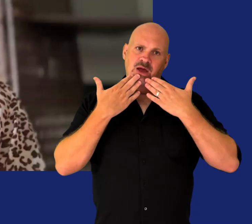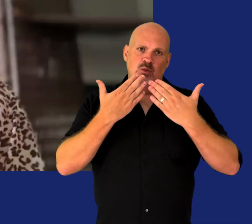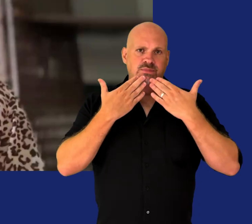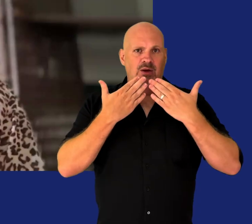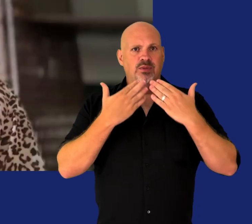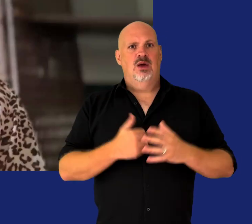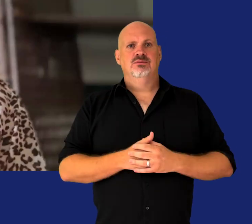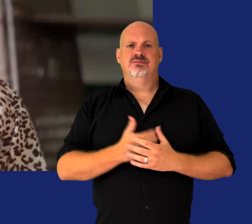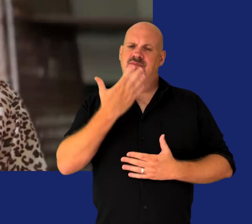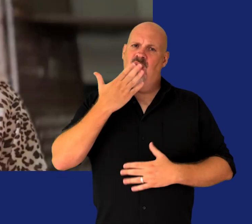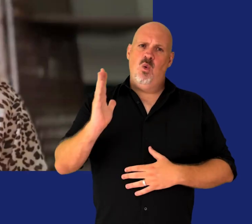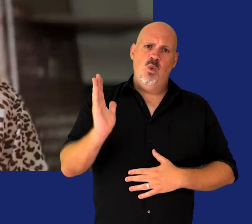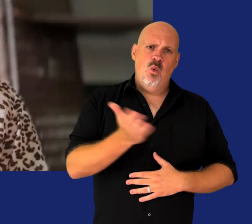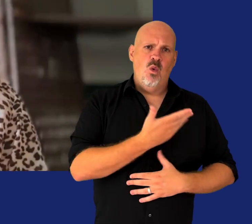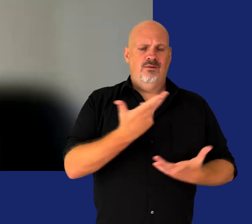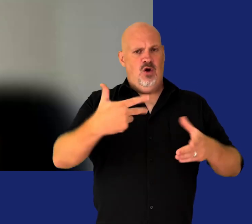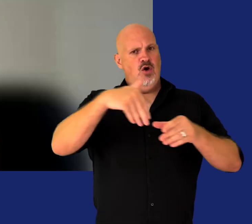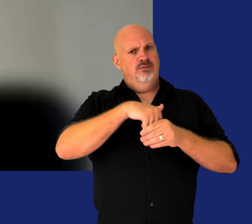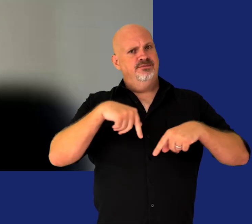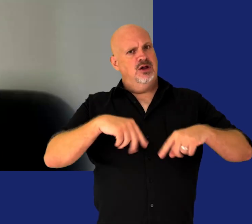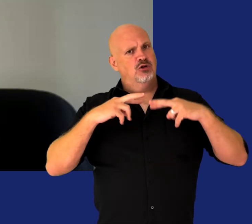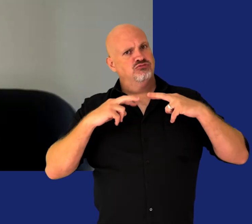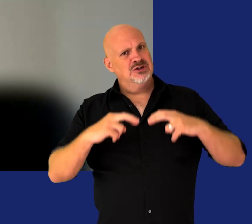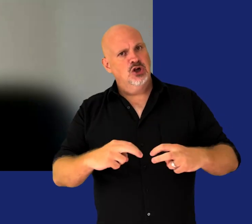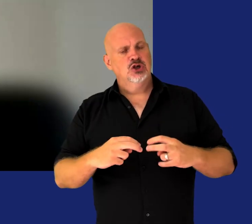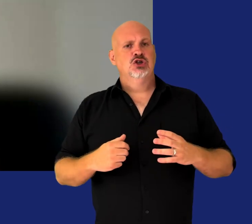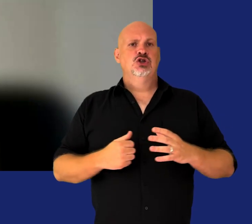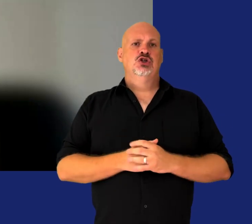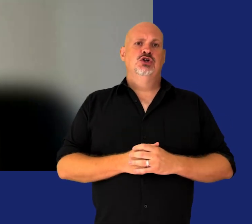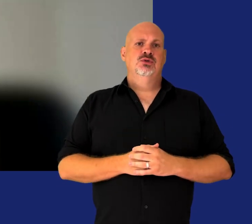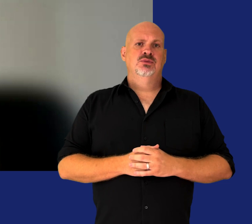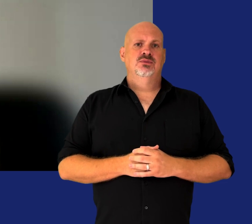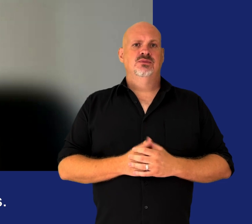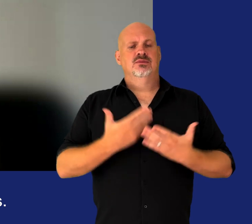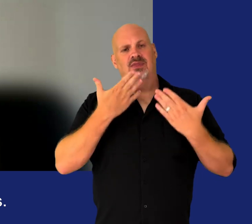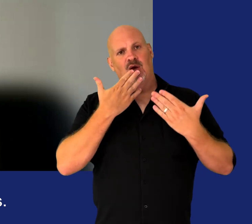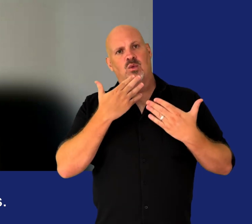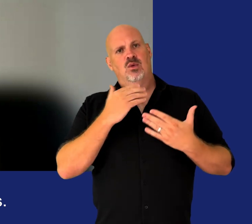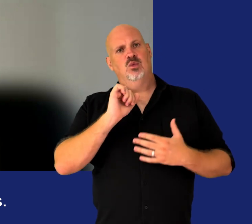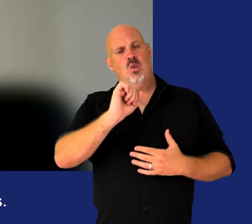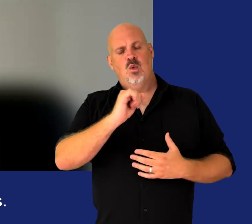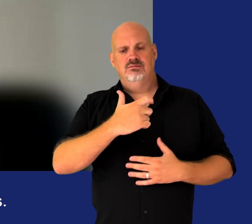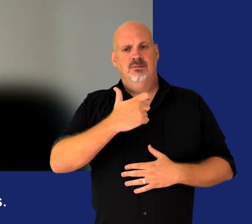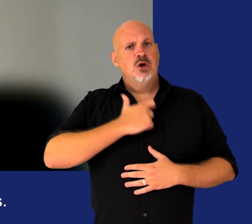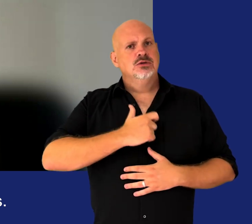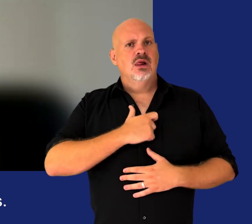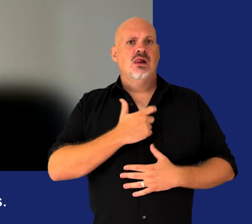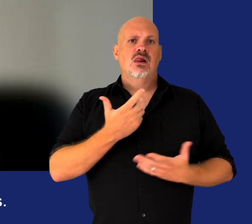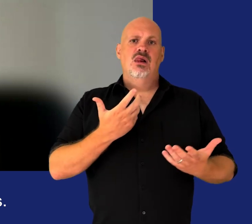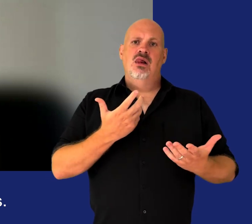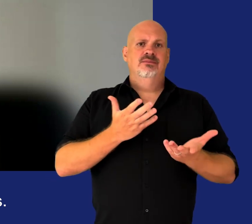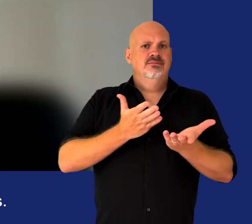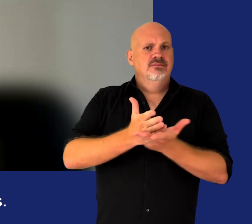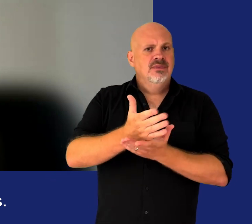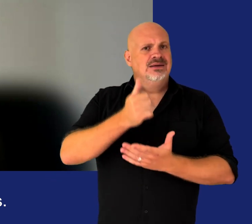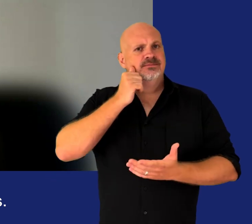you. So thank you to everybody for taking part in the research and also being willing